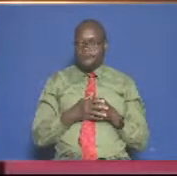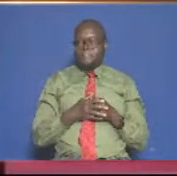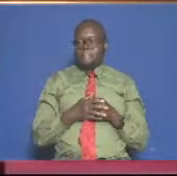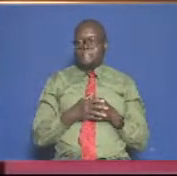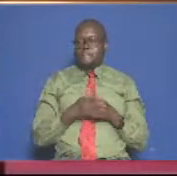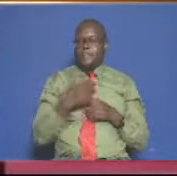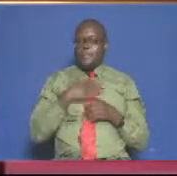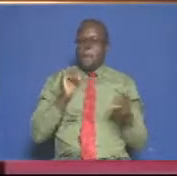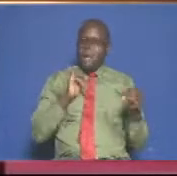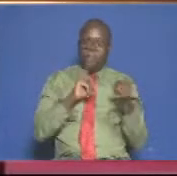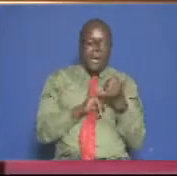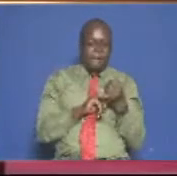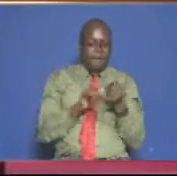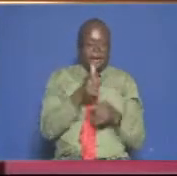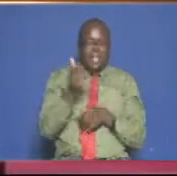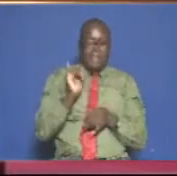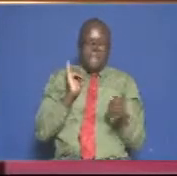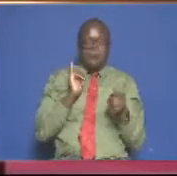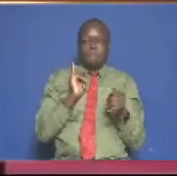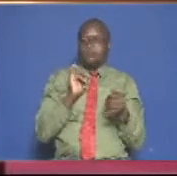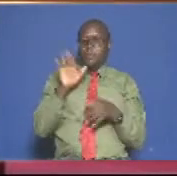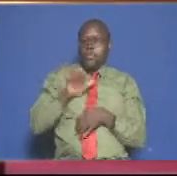my wife is not any other woman.